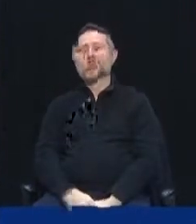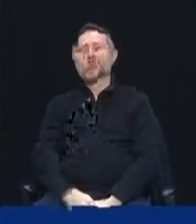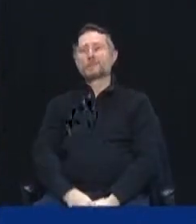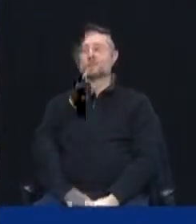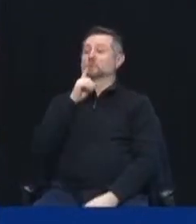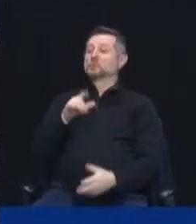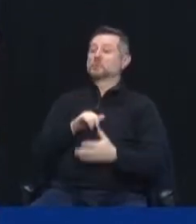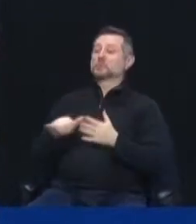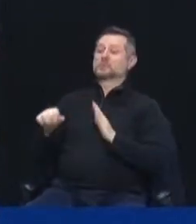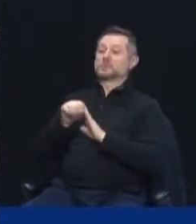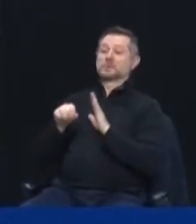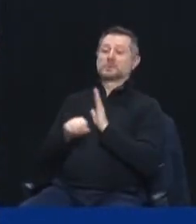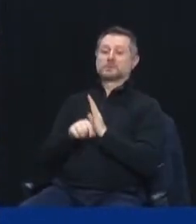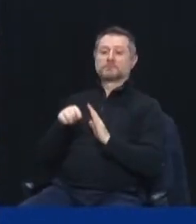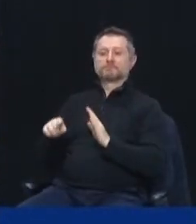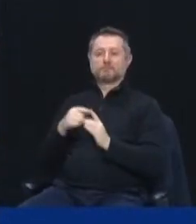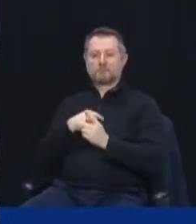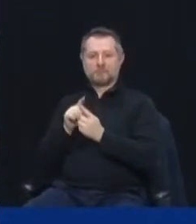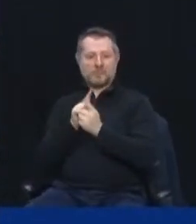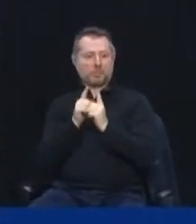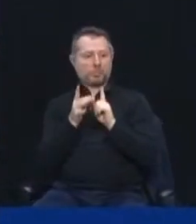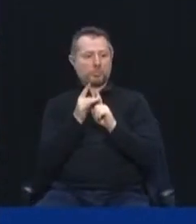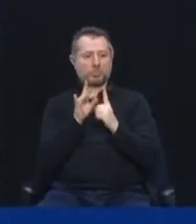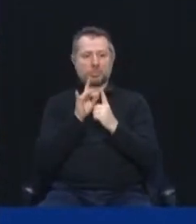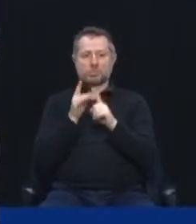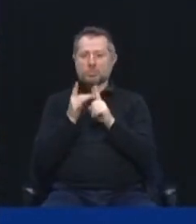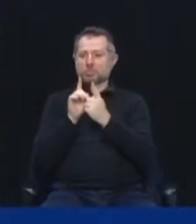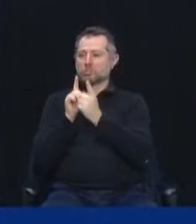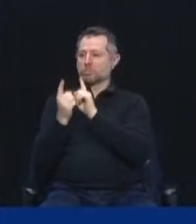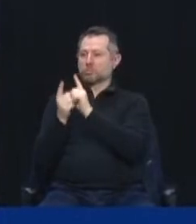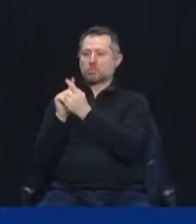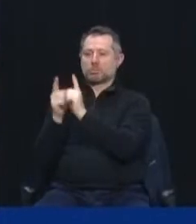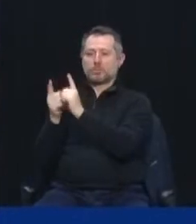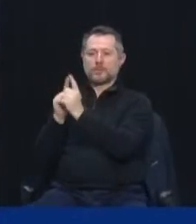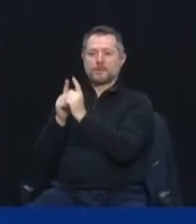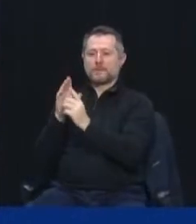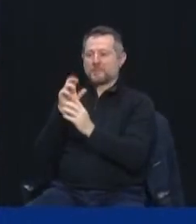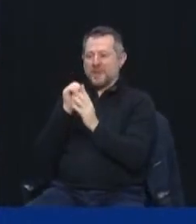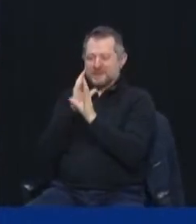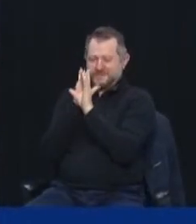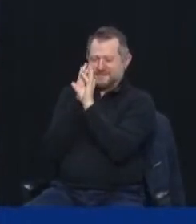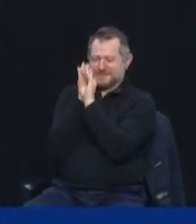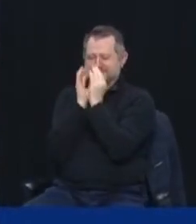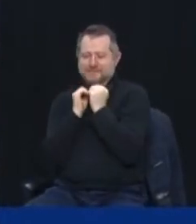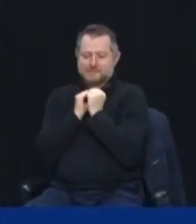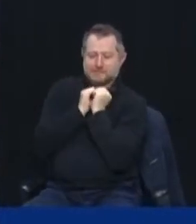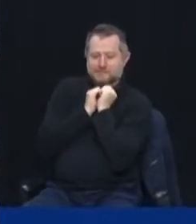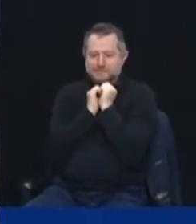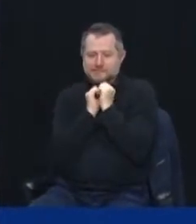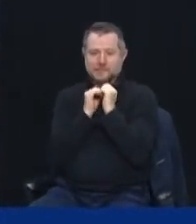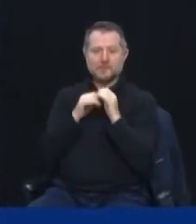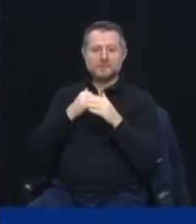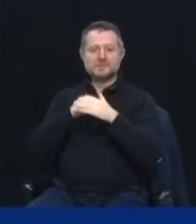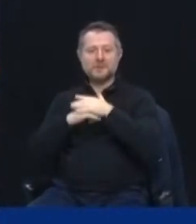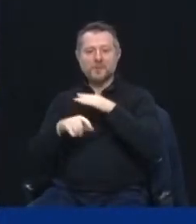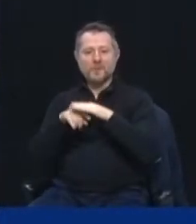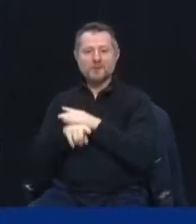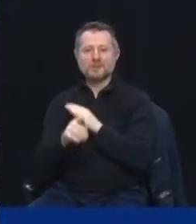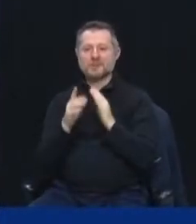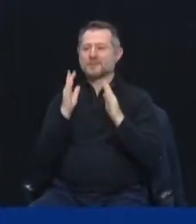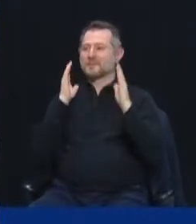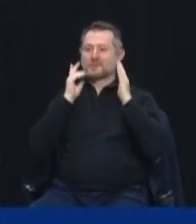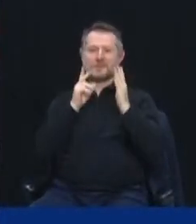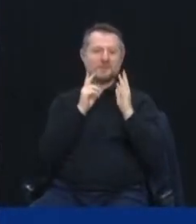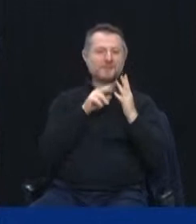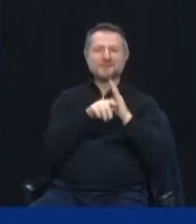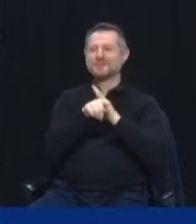State. A lot of people in a small place. We all get on a bus, we all get on a train, we all walk down the sidewalk. If I'm infected, I infect you, I